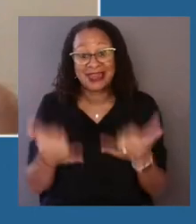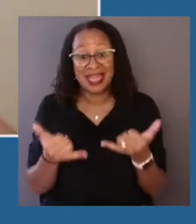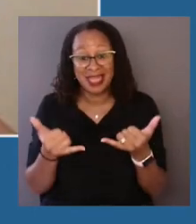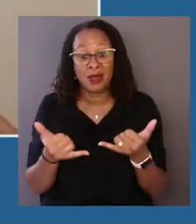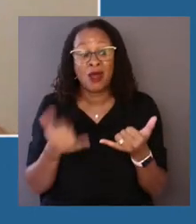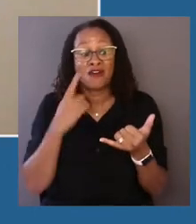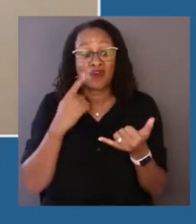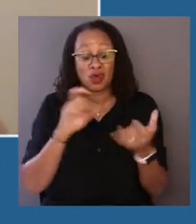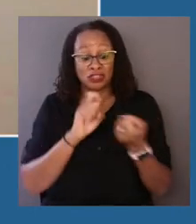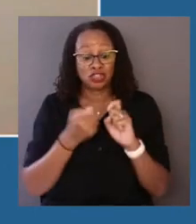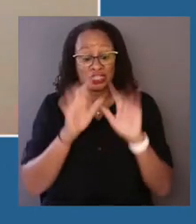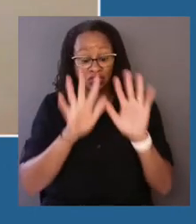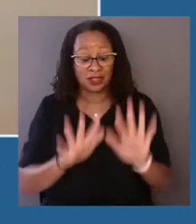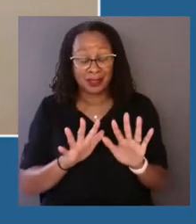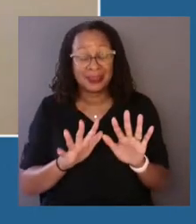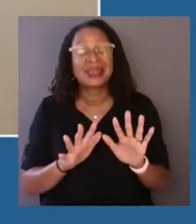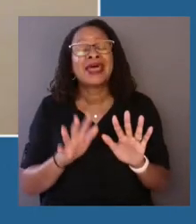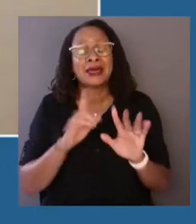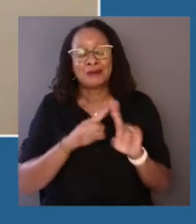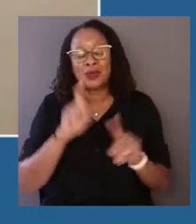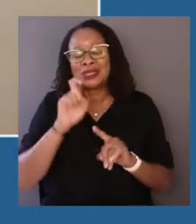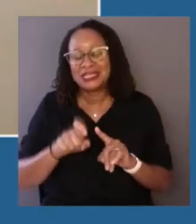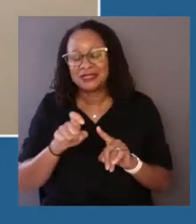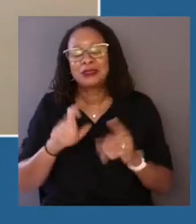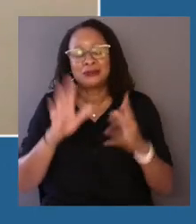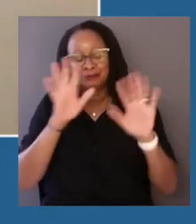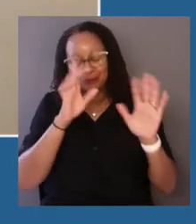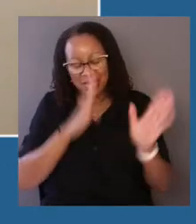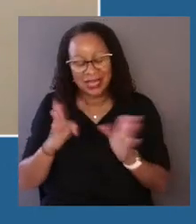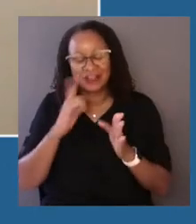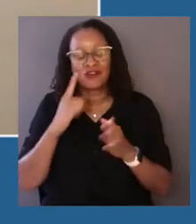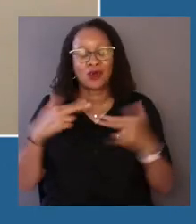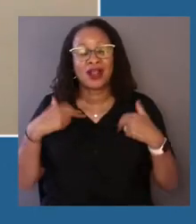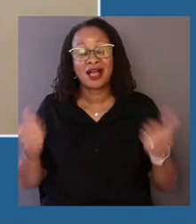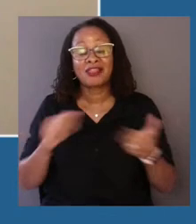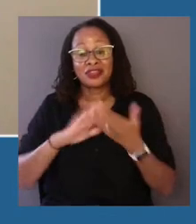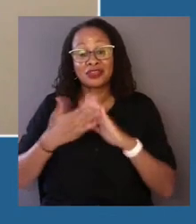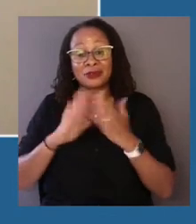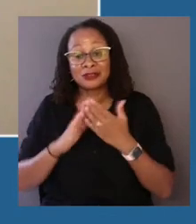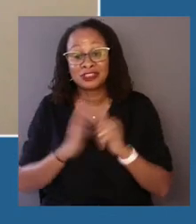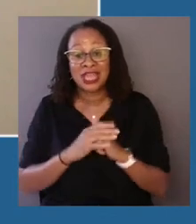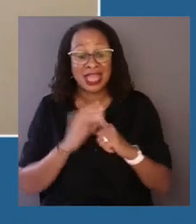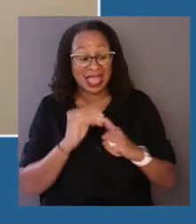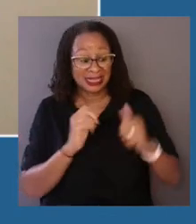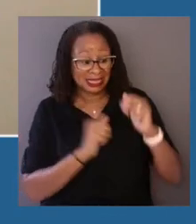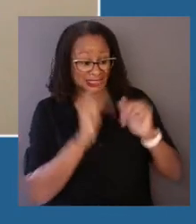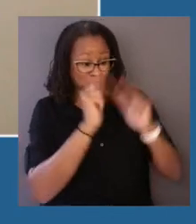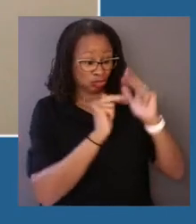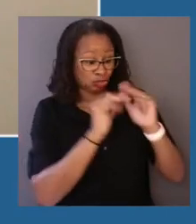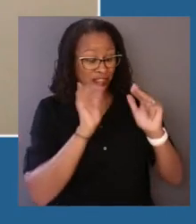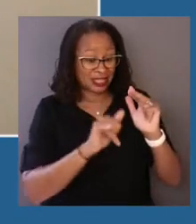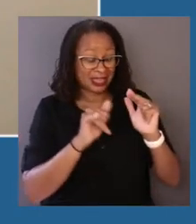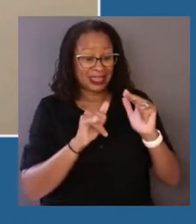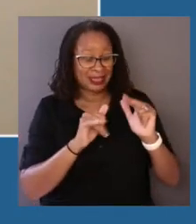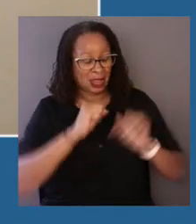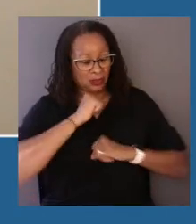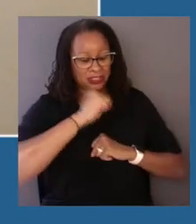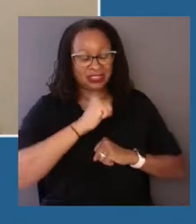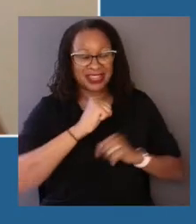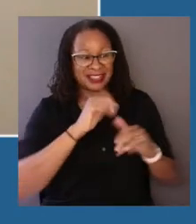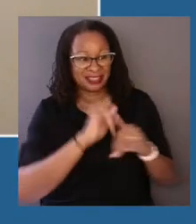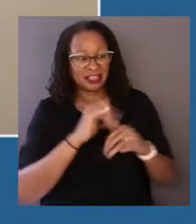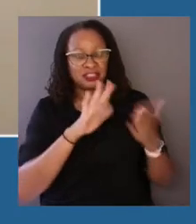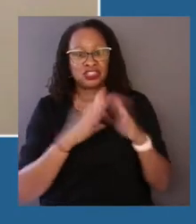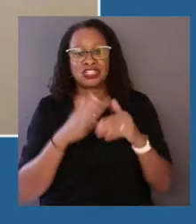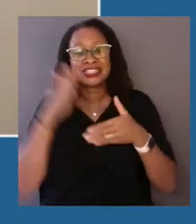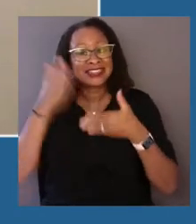we need to be doing is planning for healthy communities and for infrastructure that can withstand the climate conditions at the end of their useful life. So we need